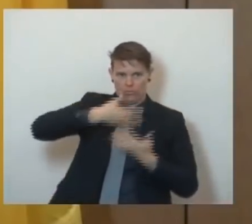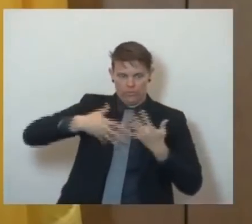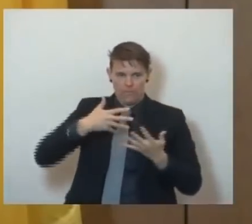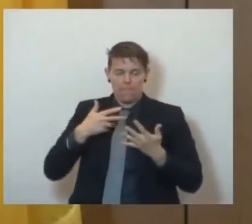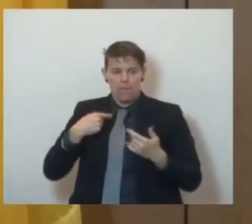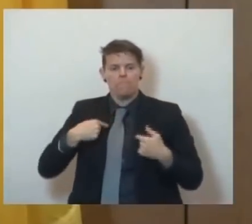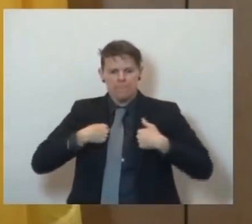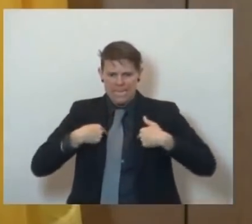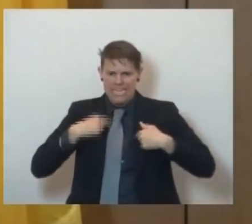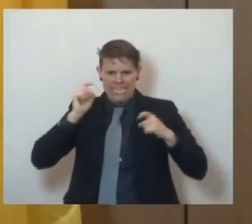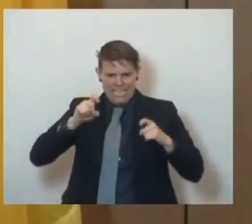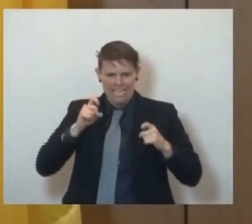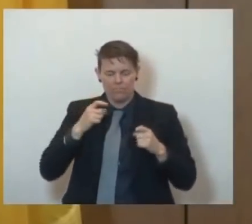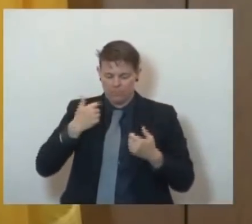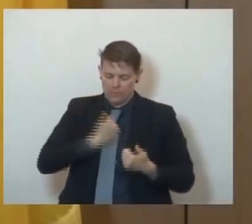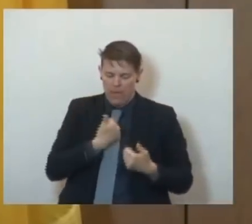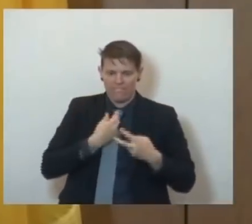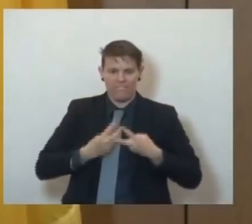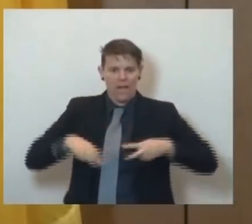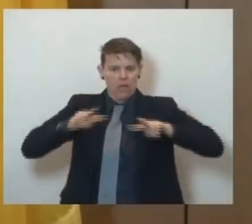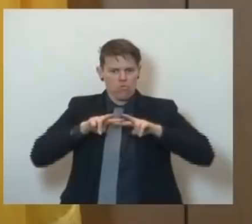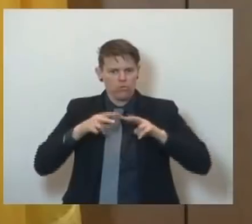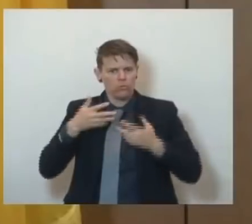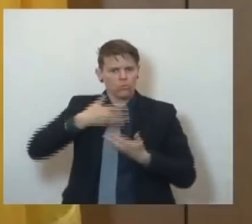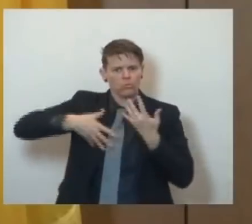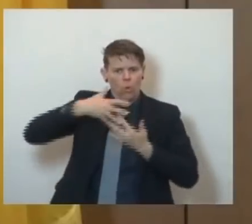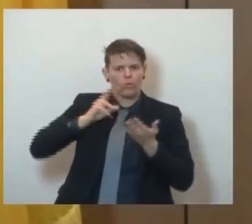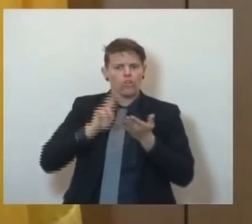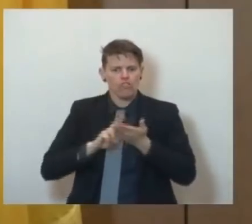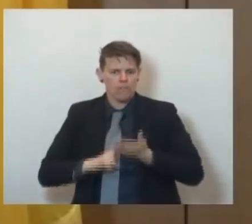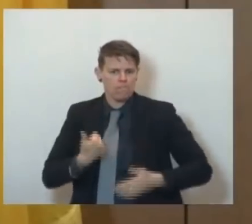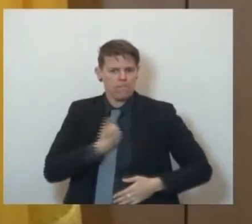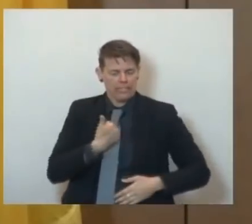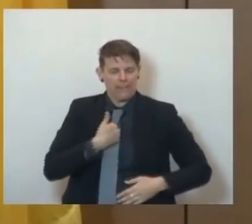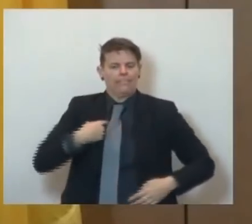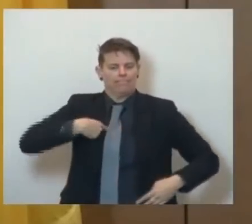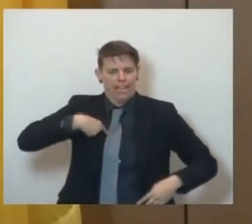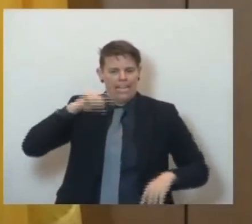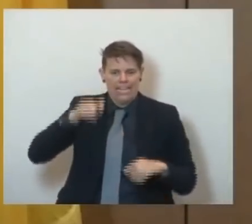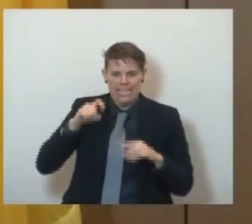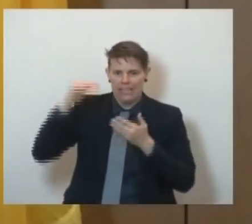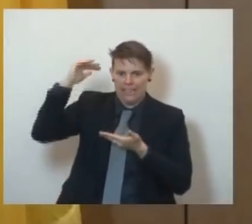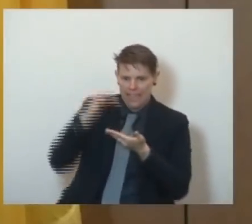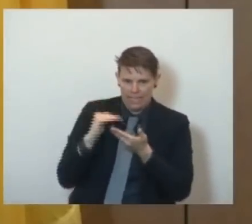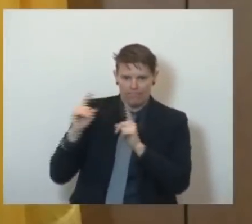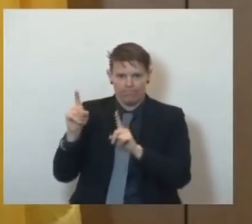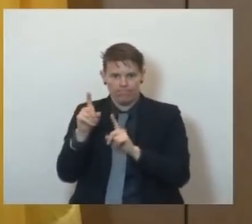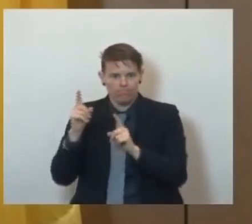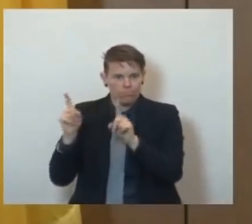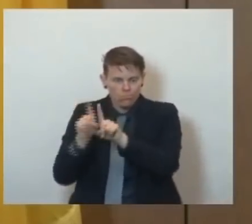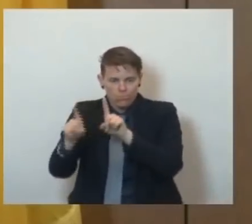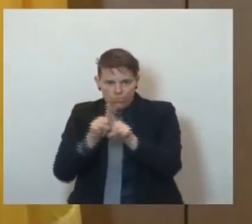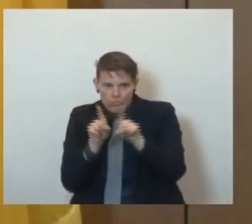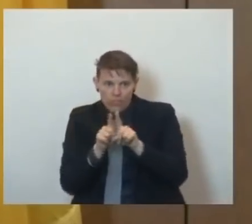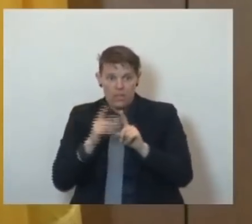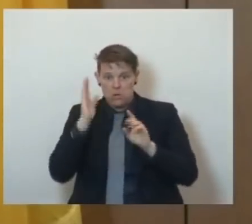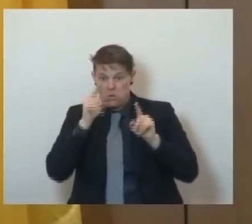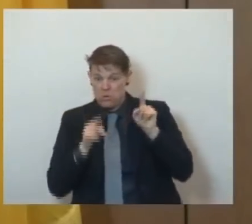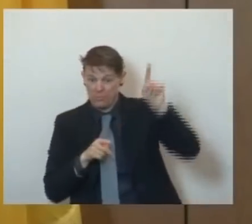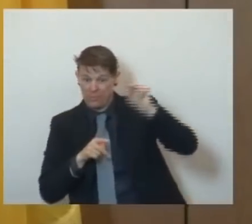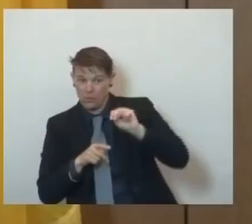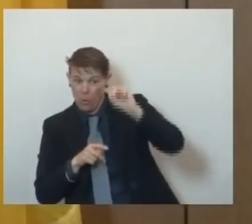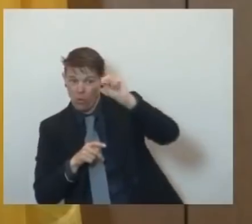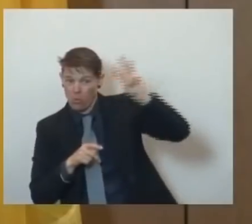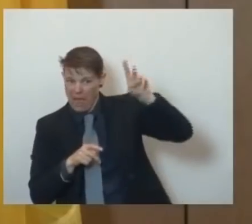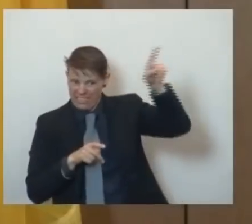can do it. We're demonstrating. I'm proud of the state. We're concerned about our Northwest region and our neighbors. We're going to continue to lean in to